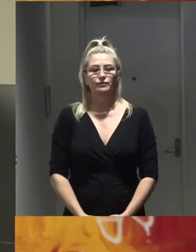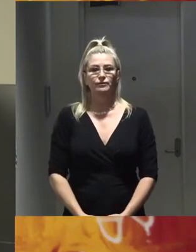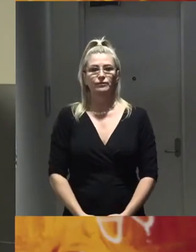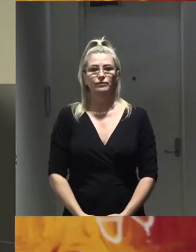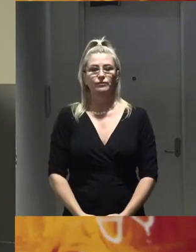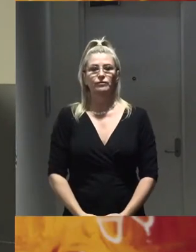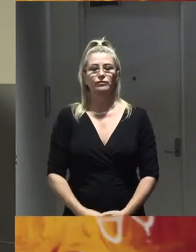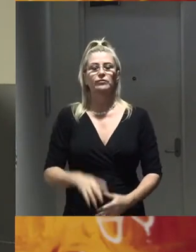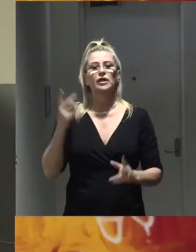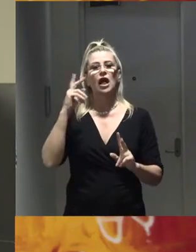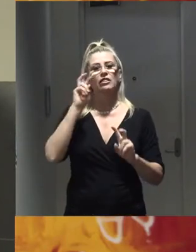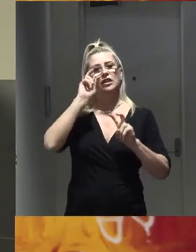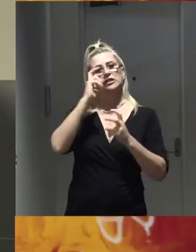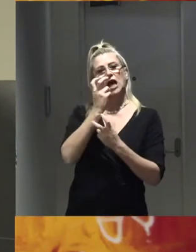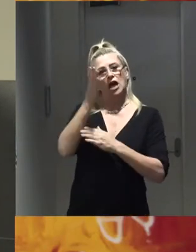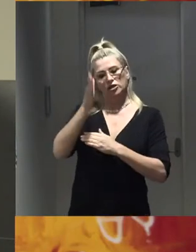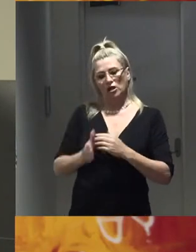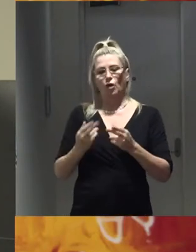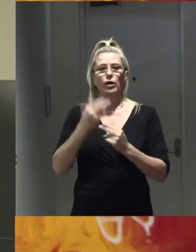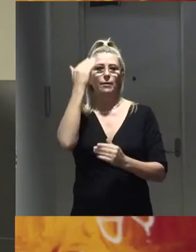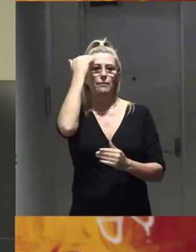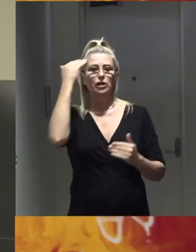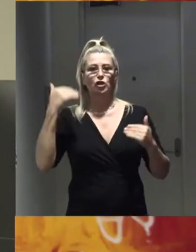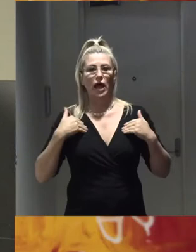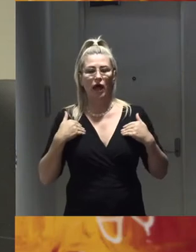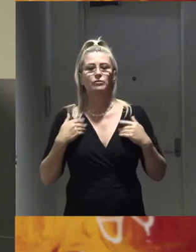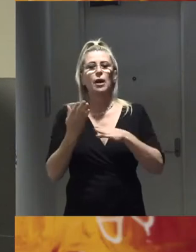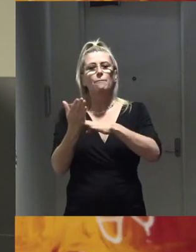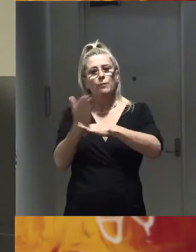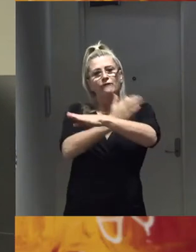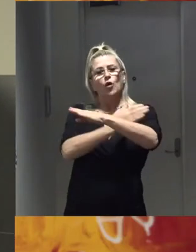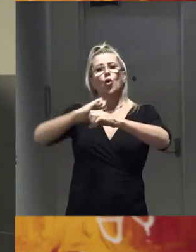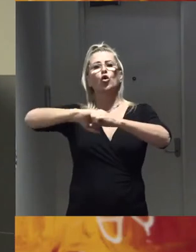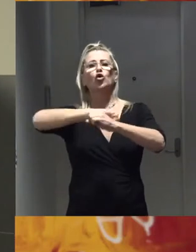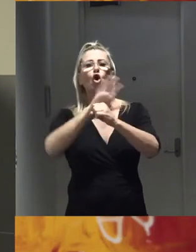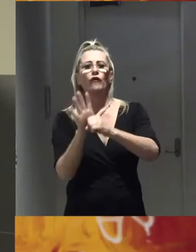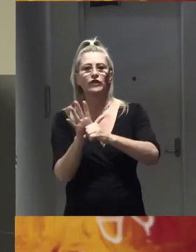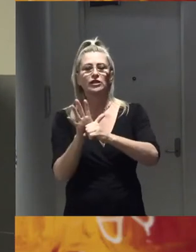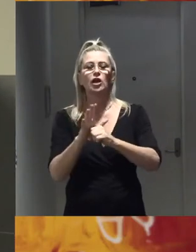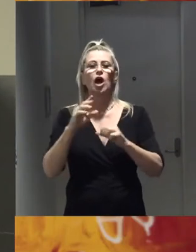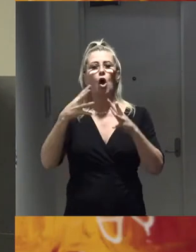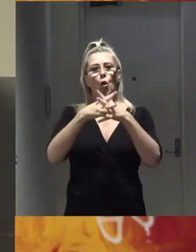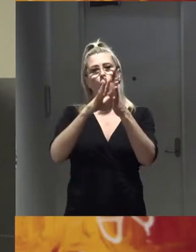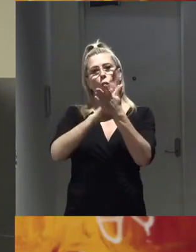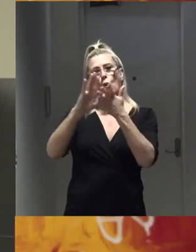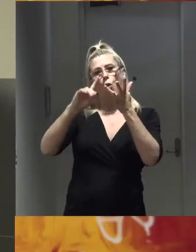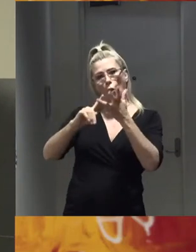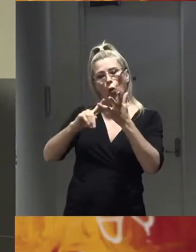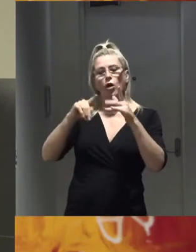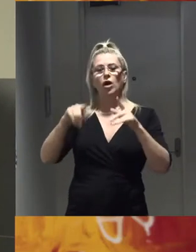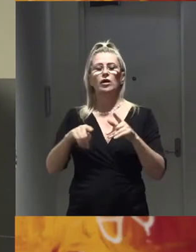The dark side in mental health. In pre-COVID-19 times, the World Health Organization